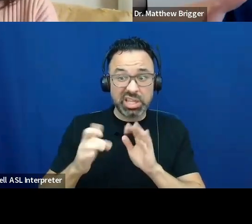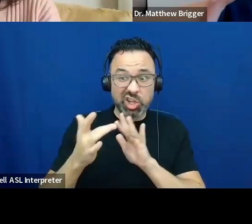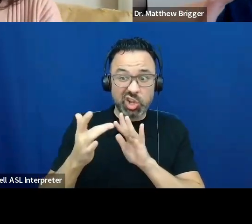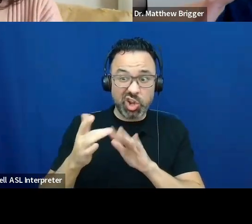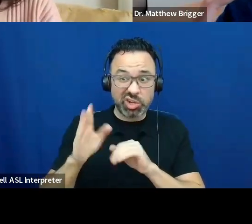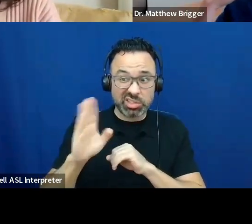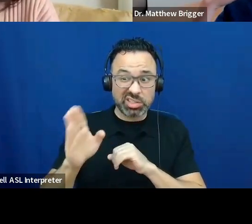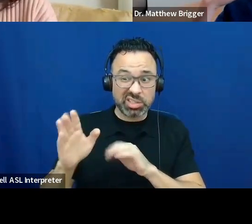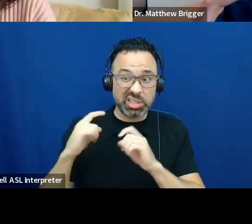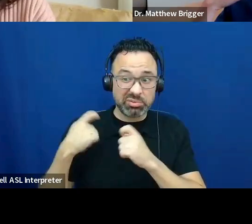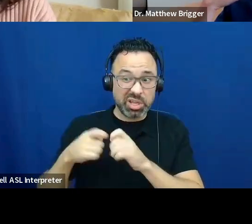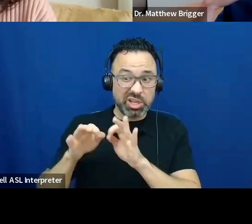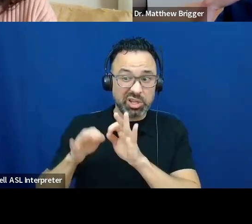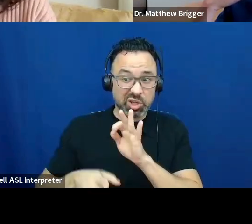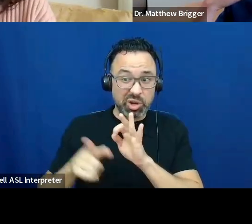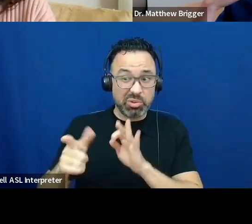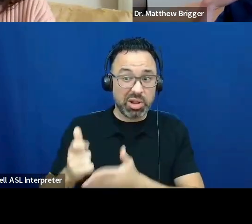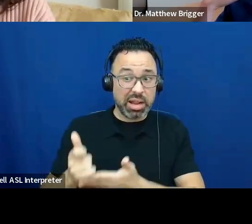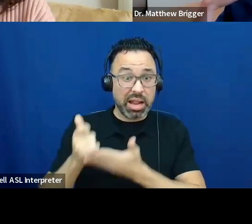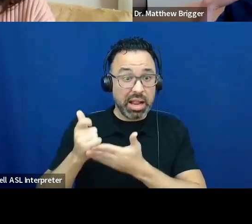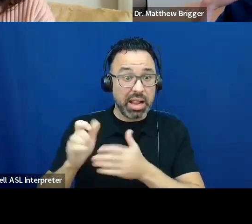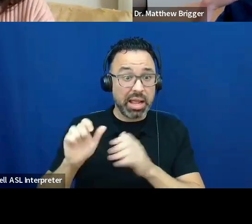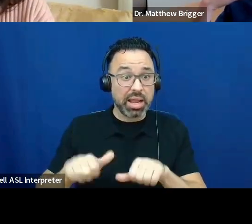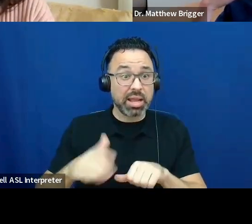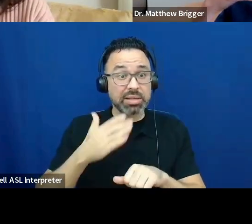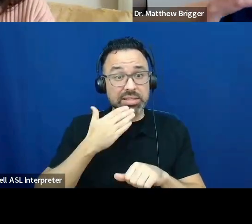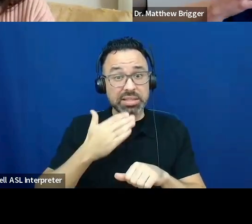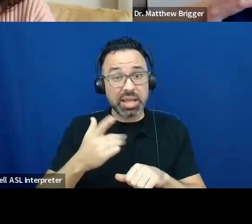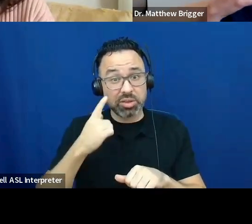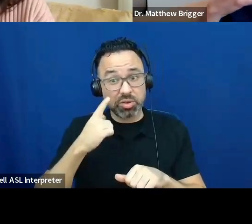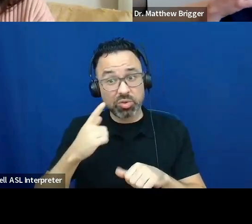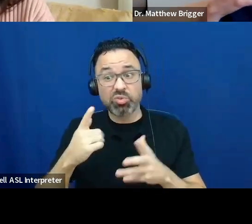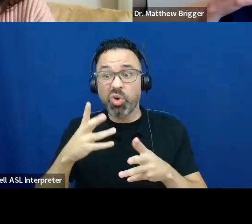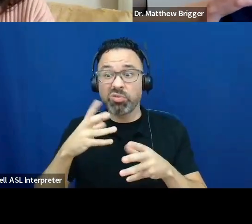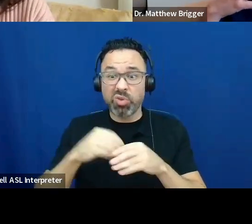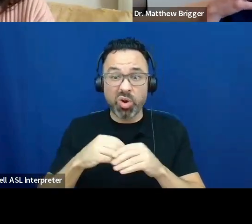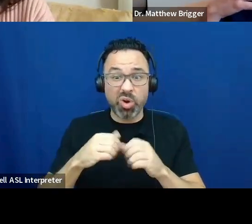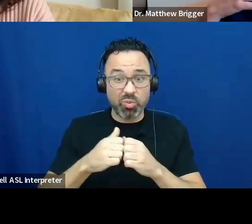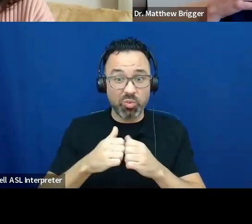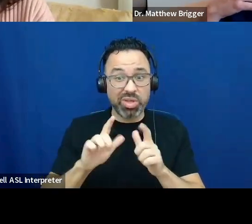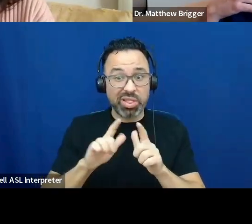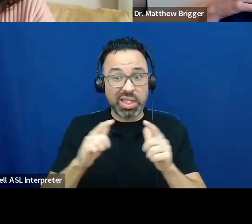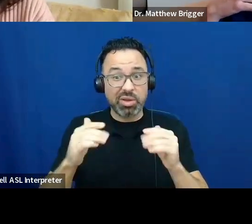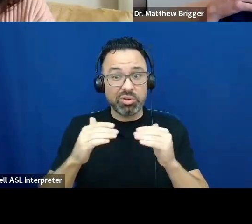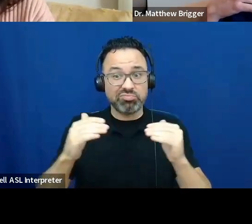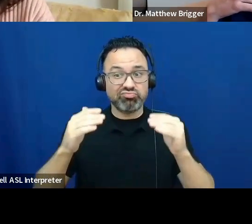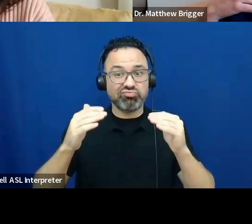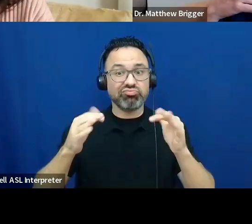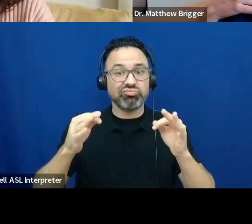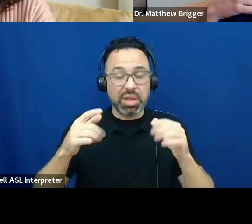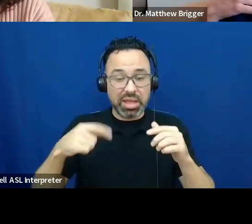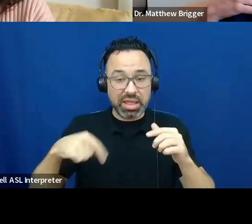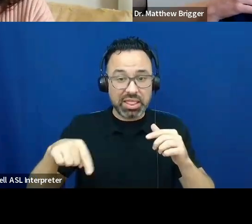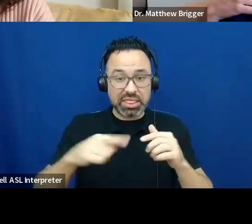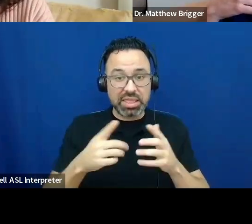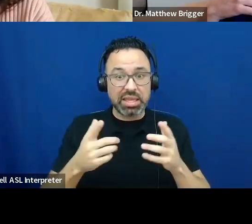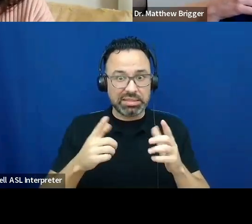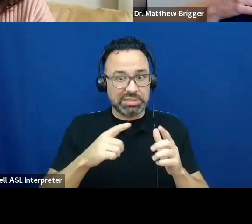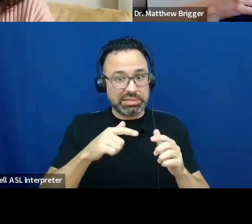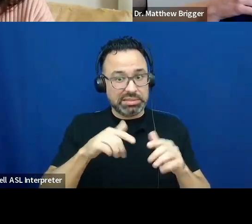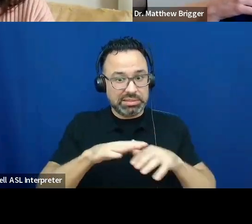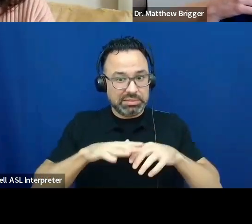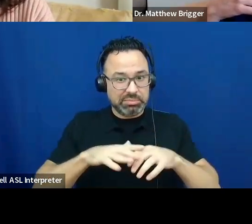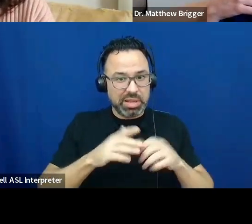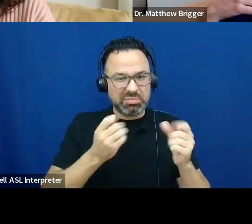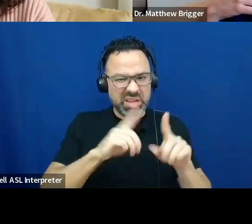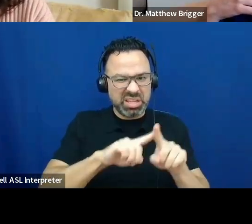Spanish interpreters so that we can help. Thank you for your commitment to language justice, for enabling this multilingual space, and thank you for your